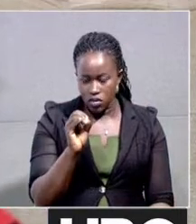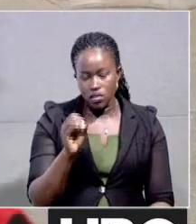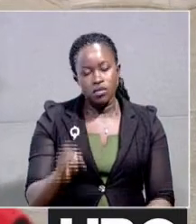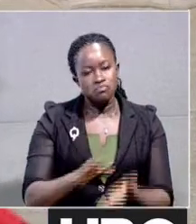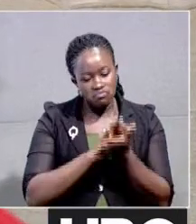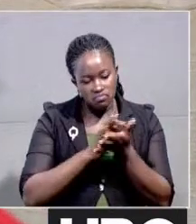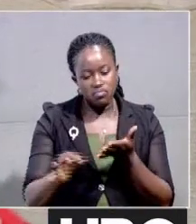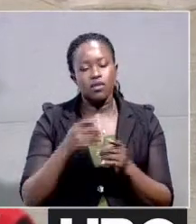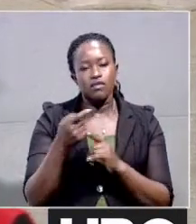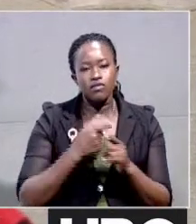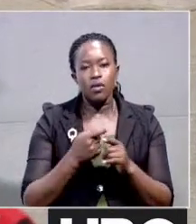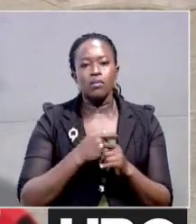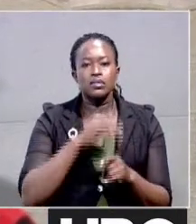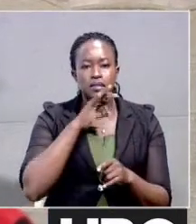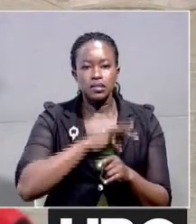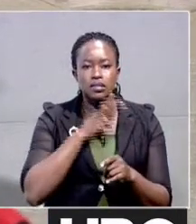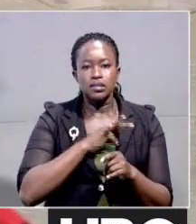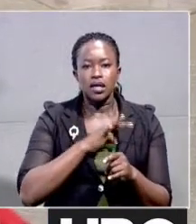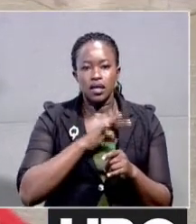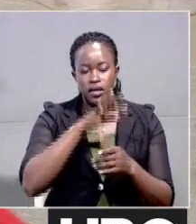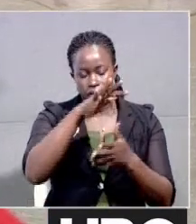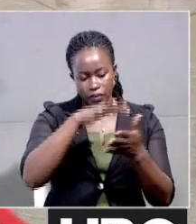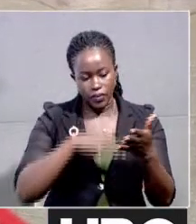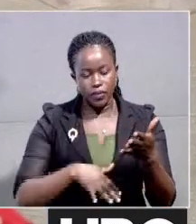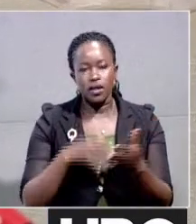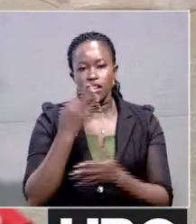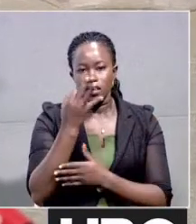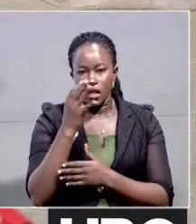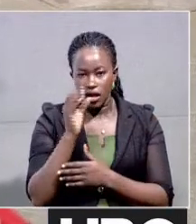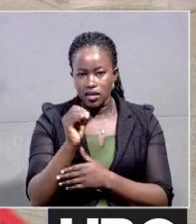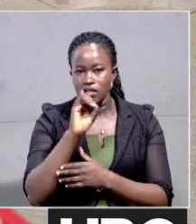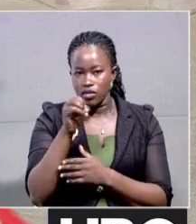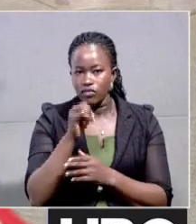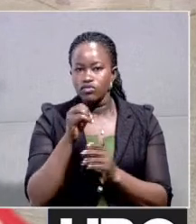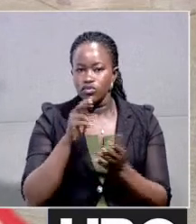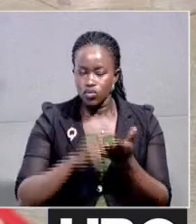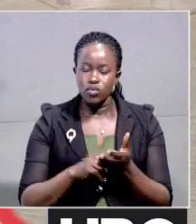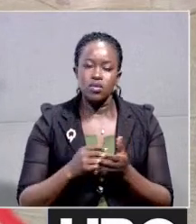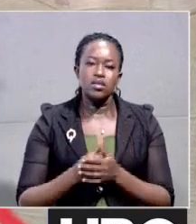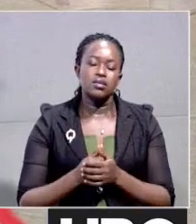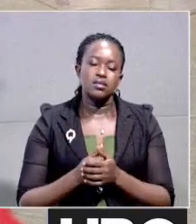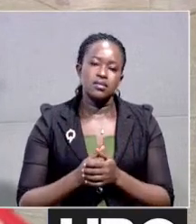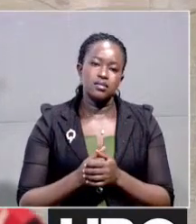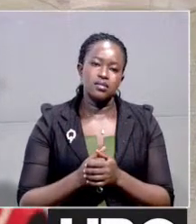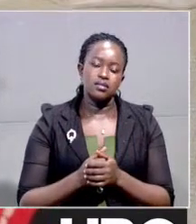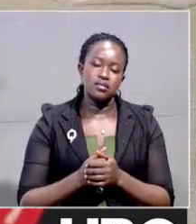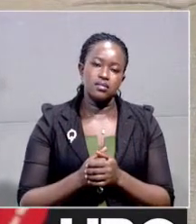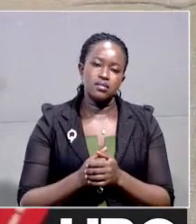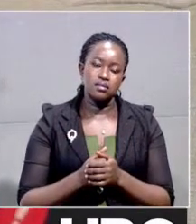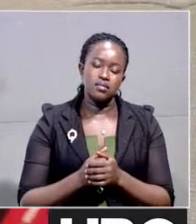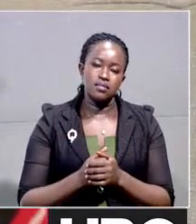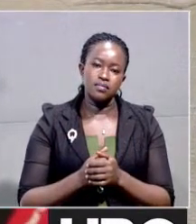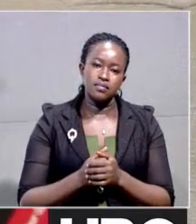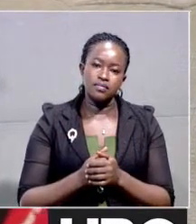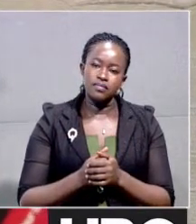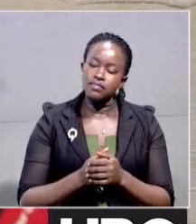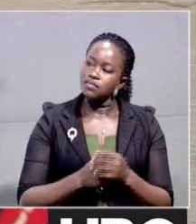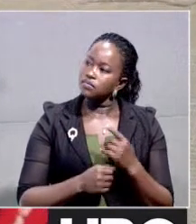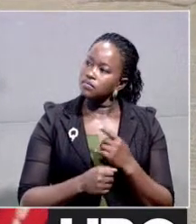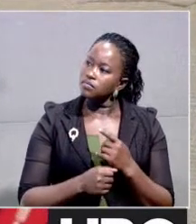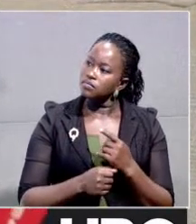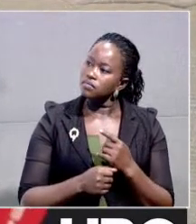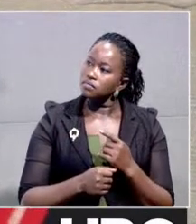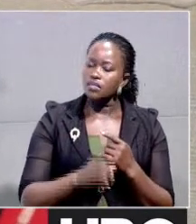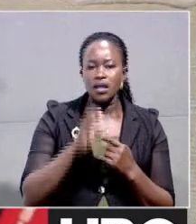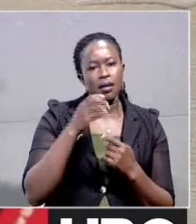payroll by 30th of June. And these are not threats. You're saying they don't have the powers. The cows don't